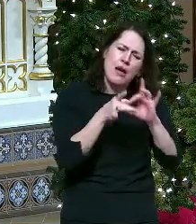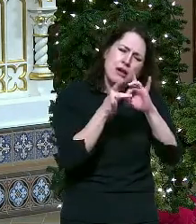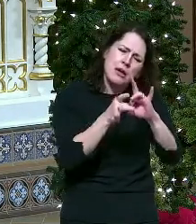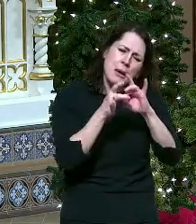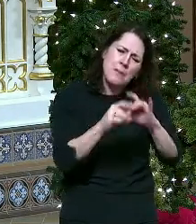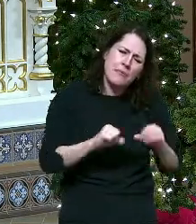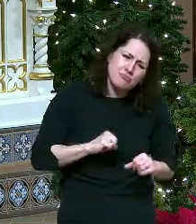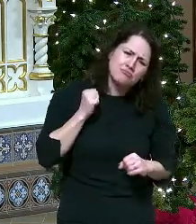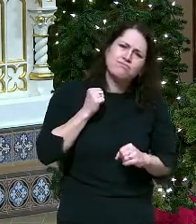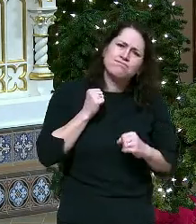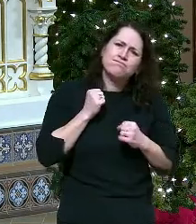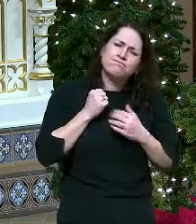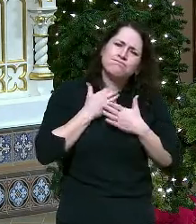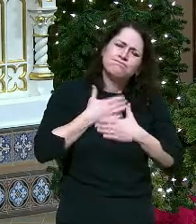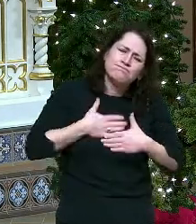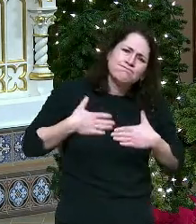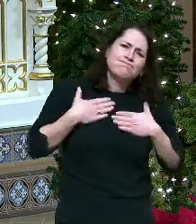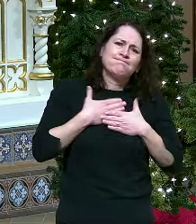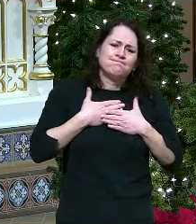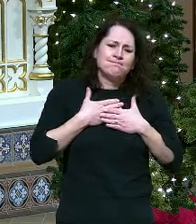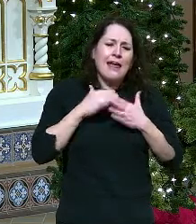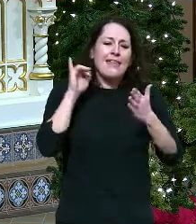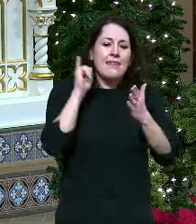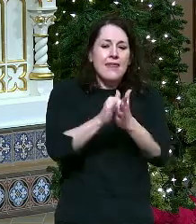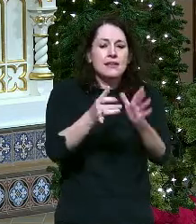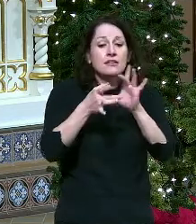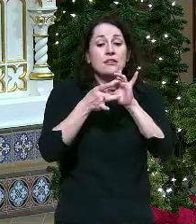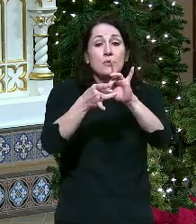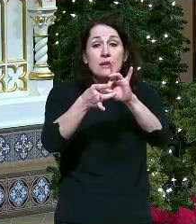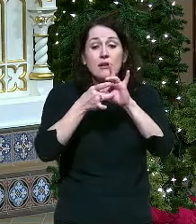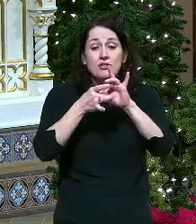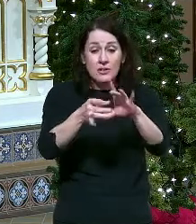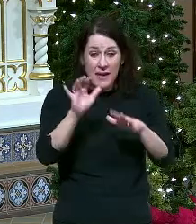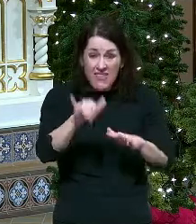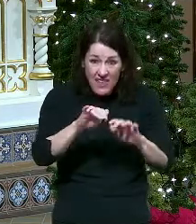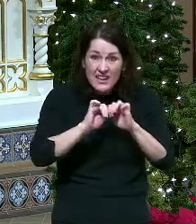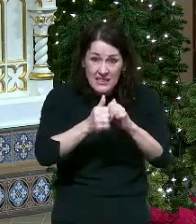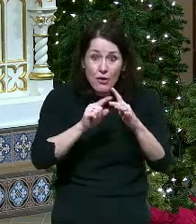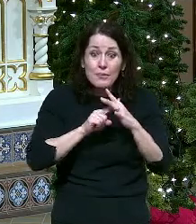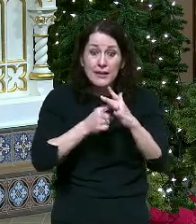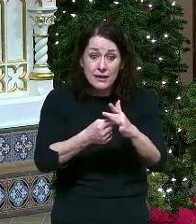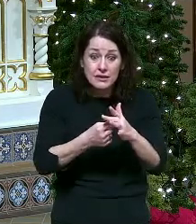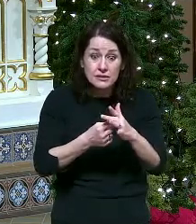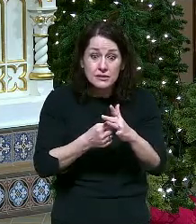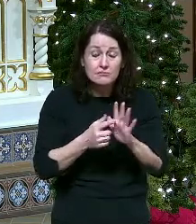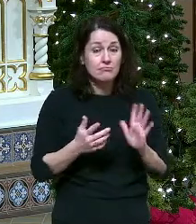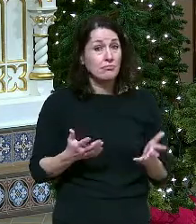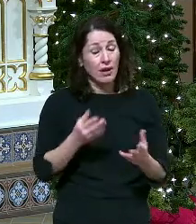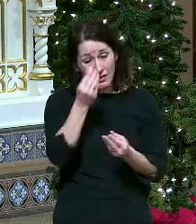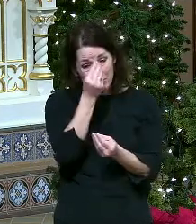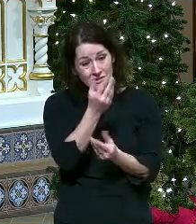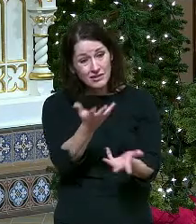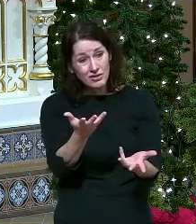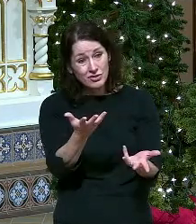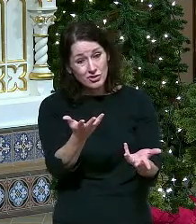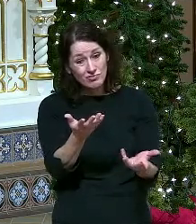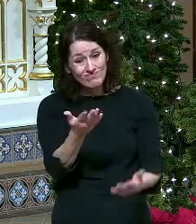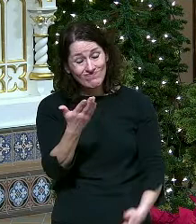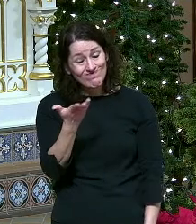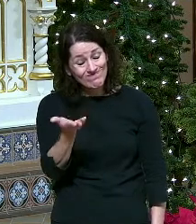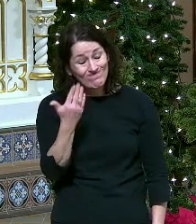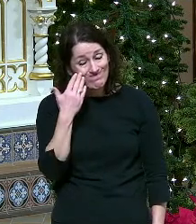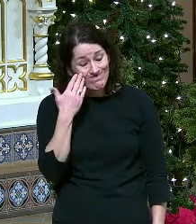That's where that relationship begins. And guess what?